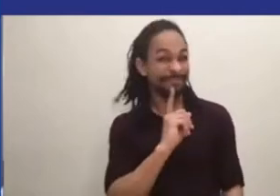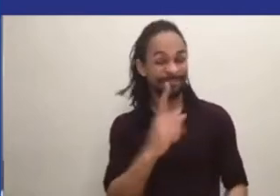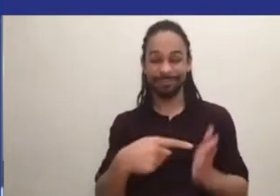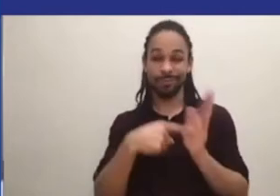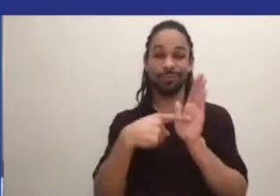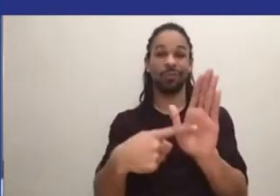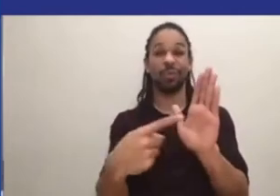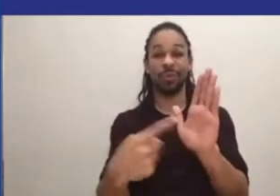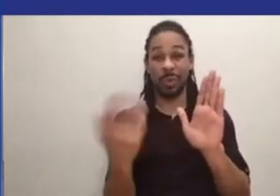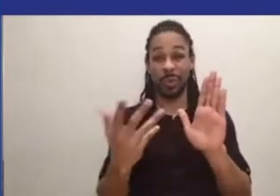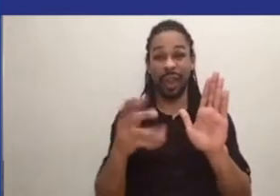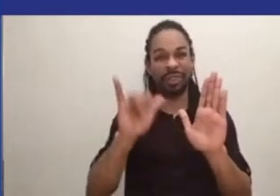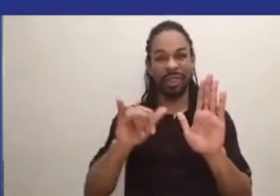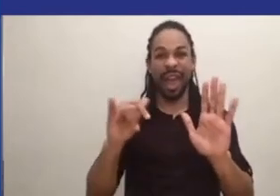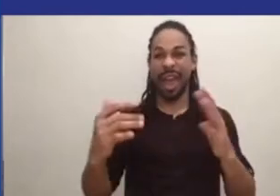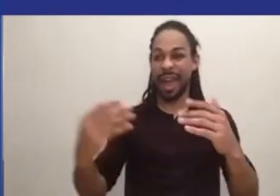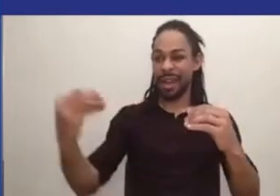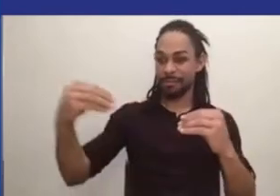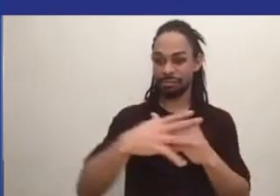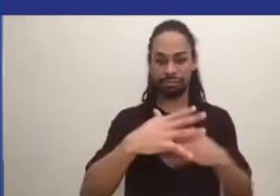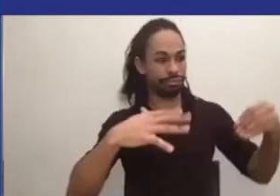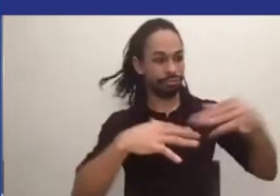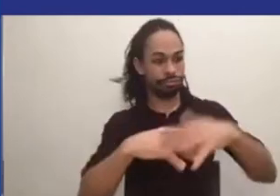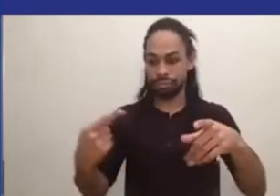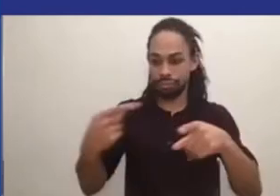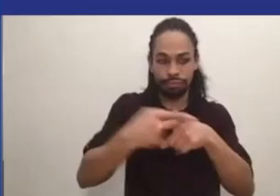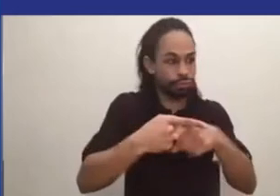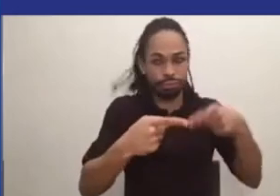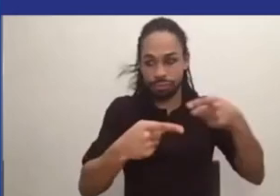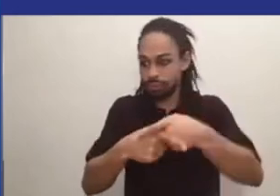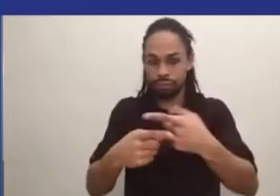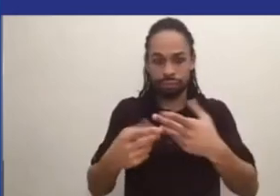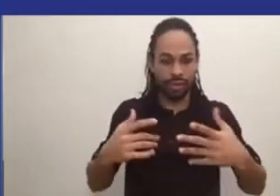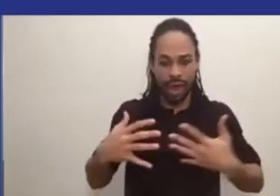intersection of cultural practice and how